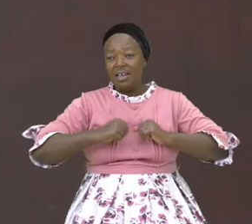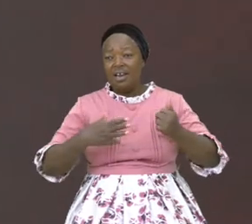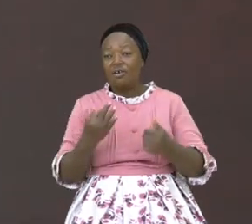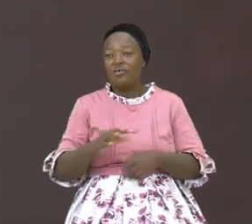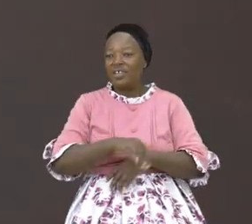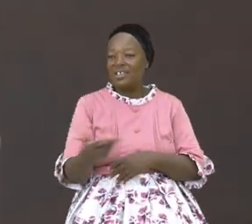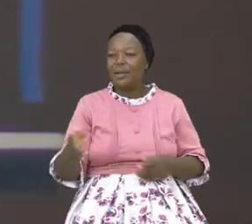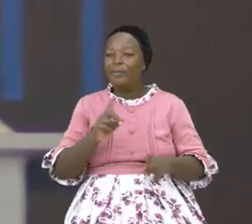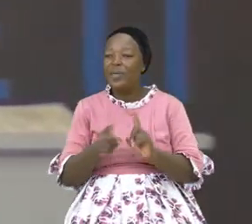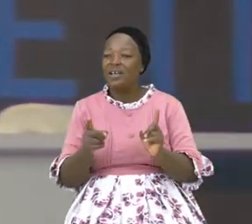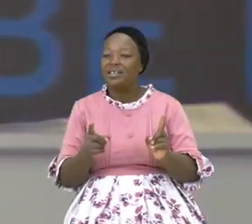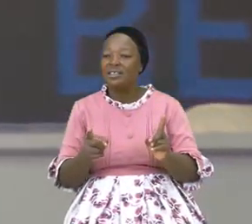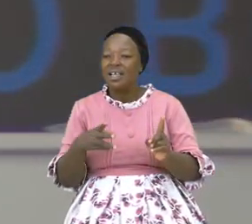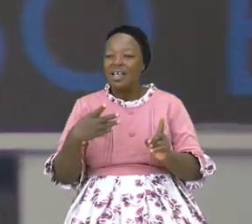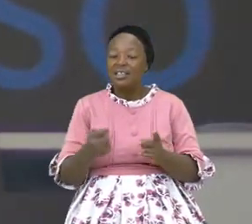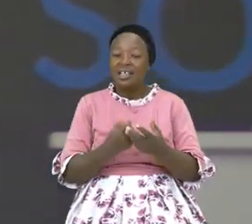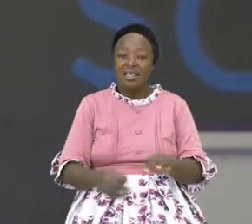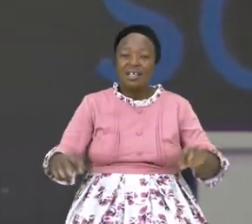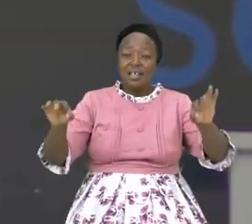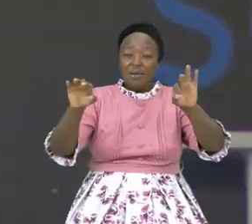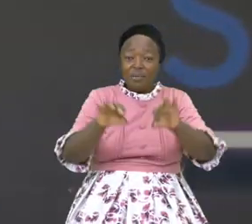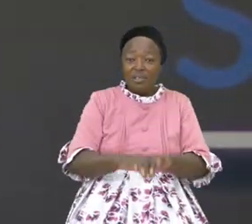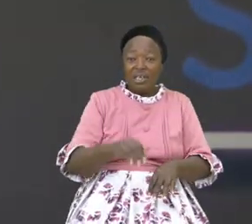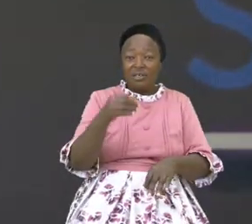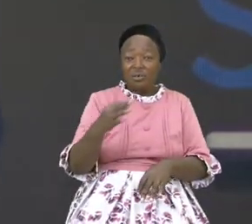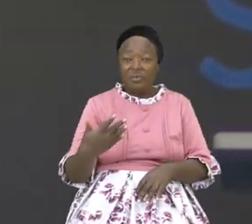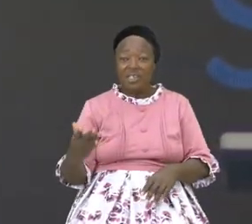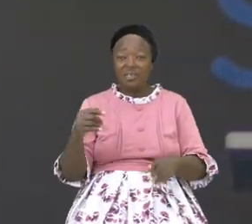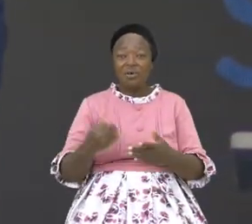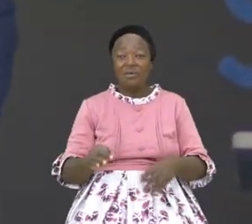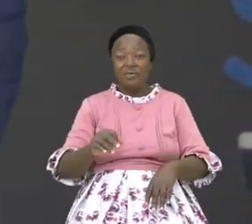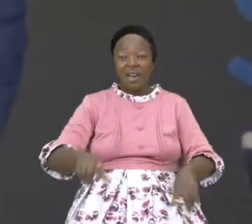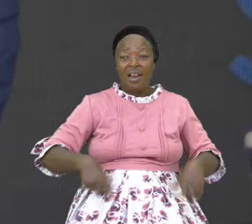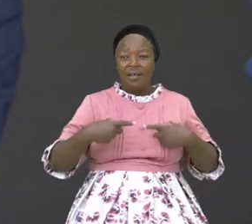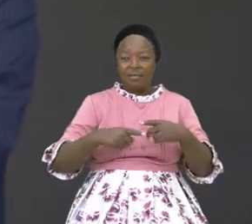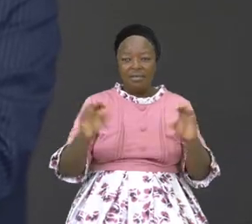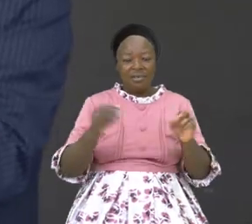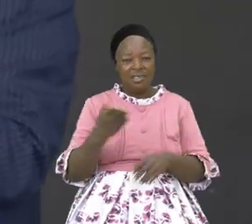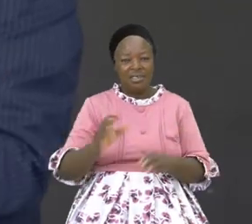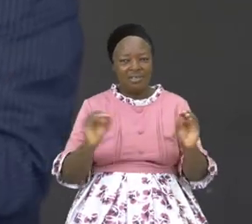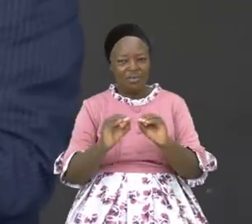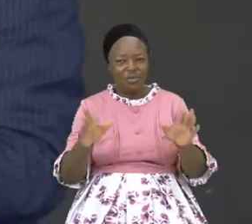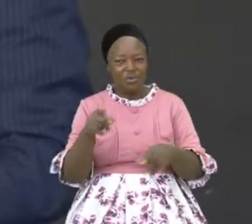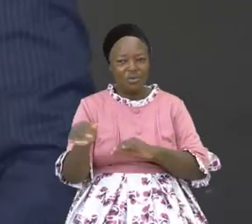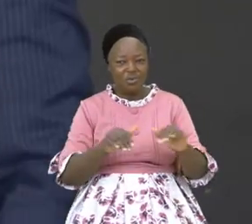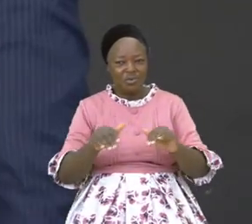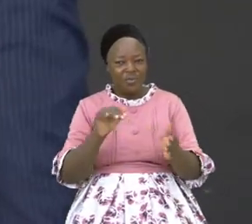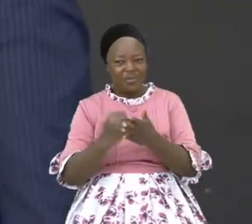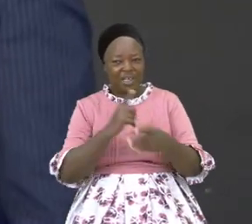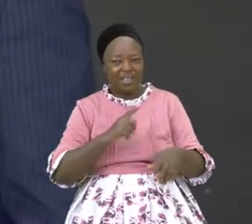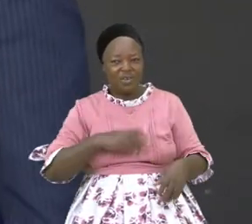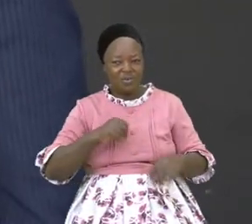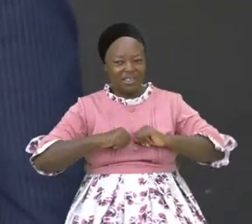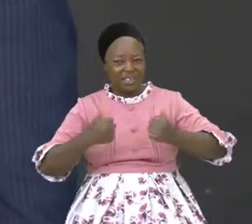But the necessities of life, there's nothing you do that the Lord will deny you